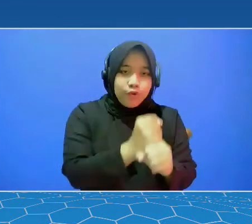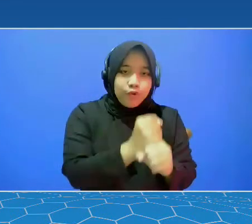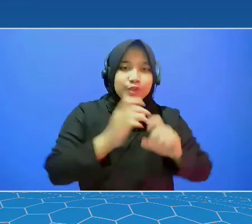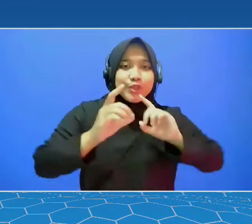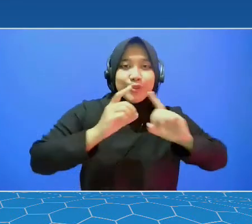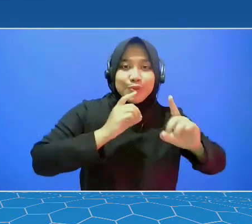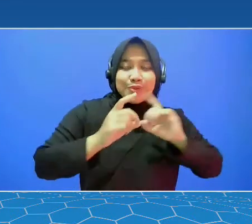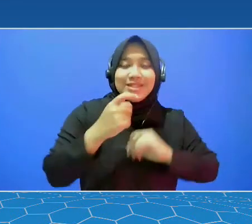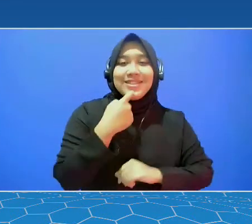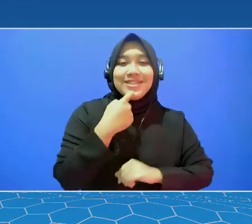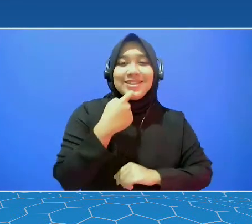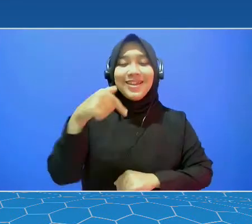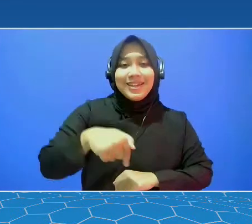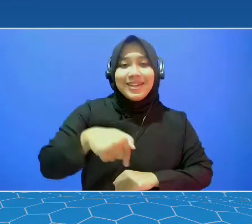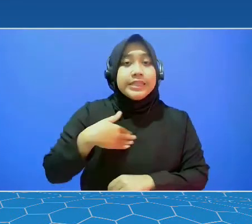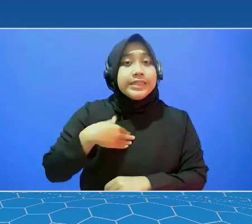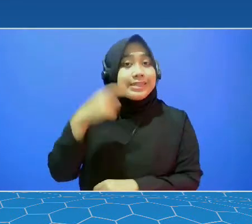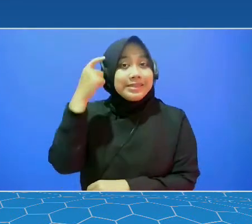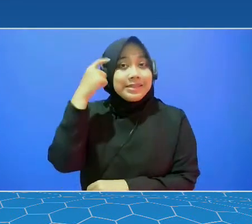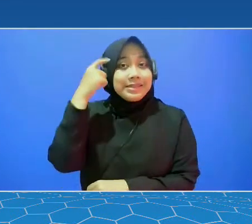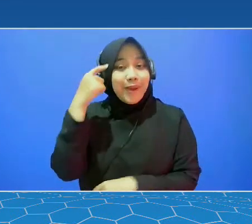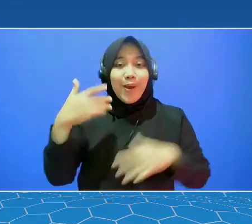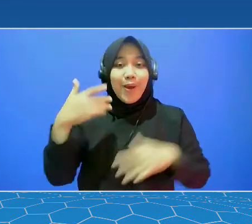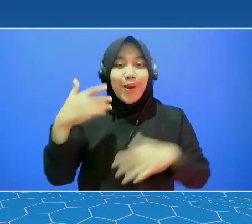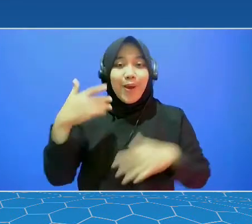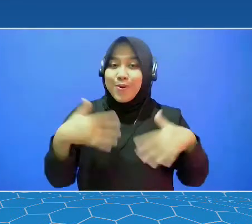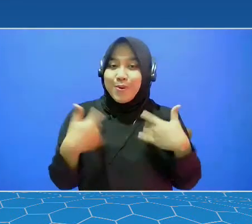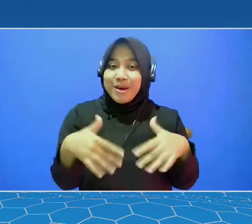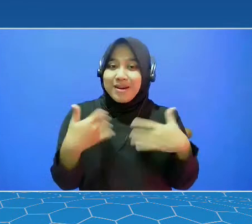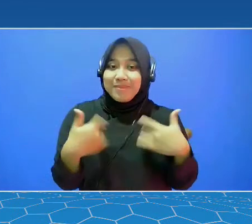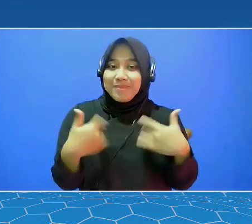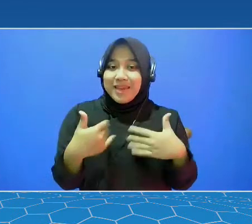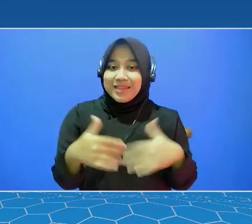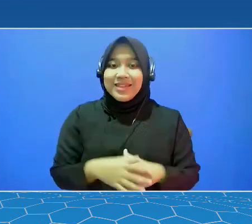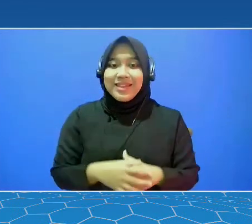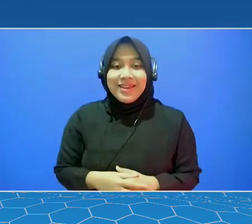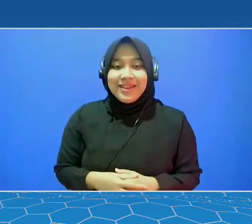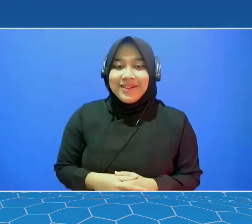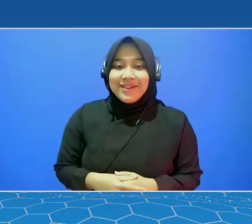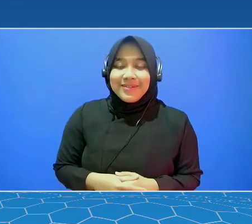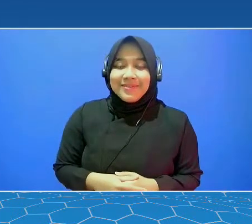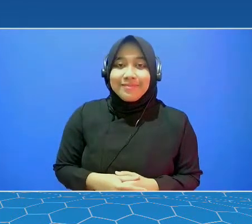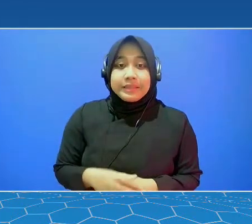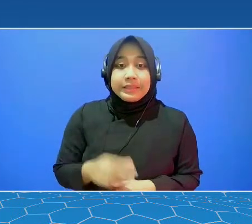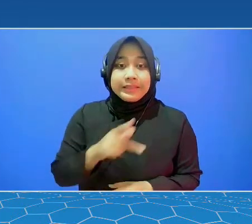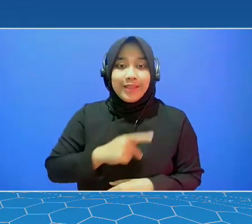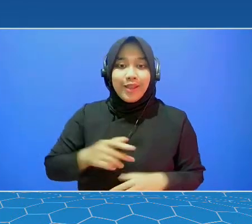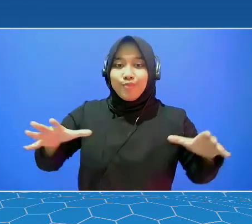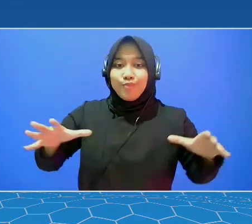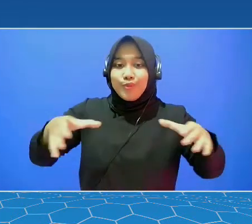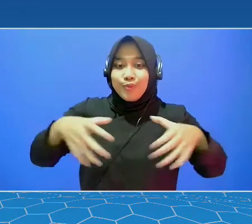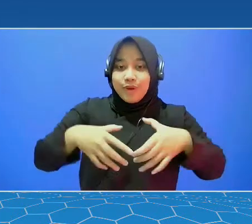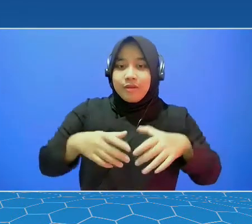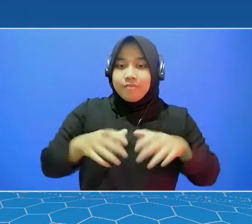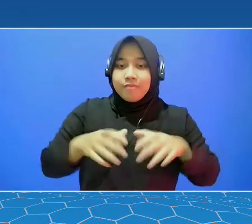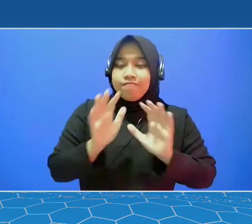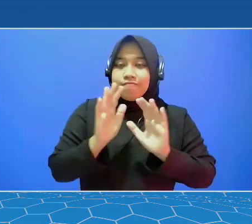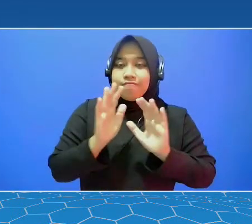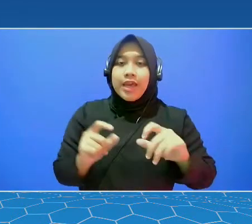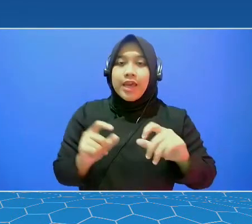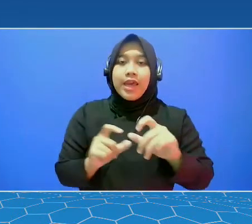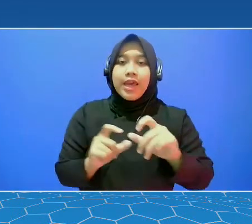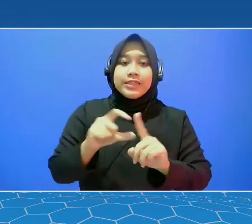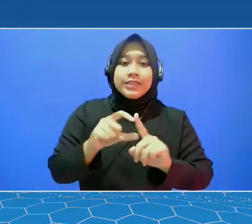I think it's great that we are bringing together the best of UK and regional expertise to discover